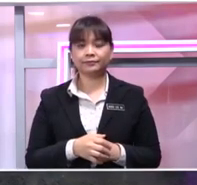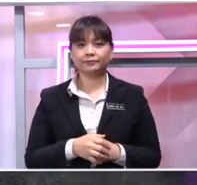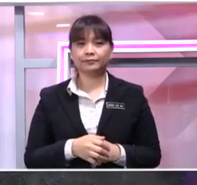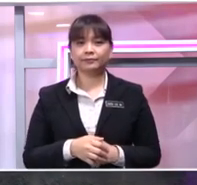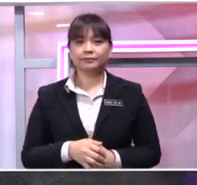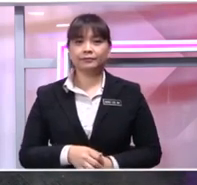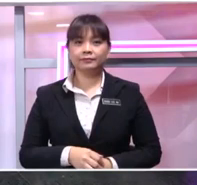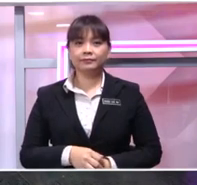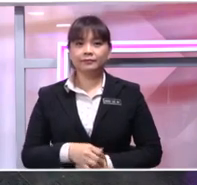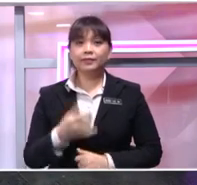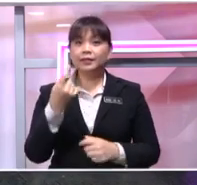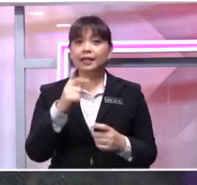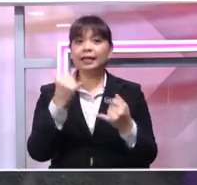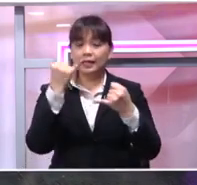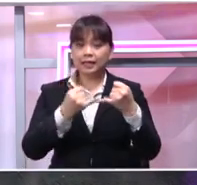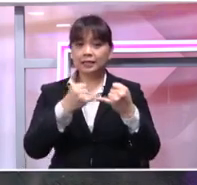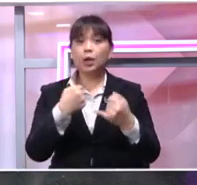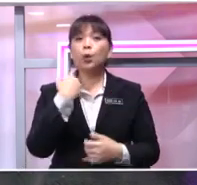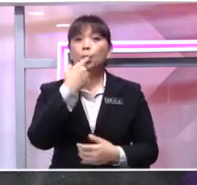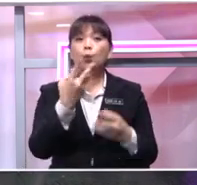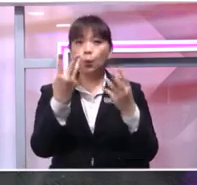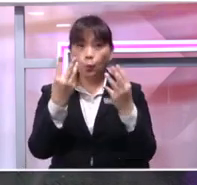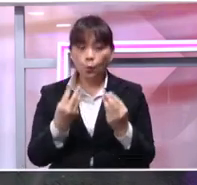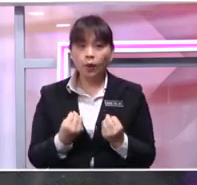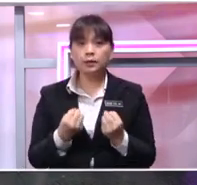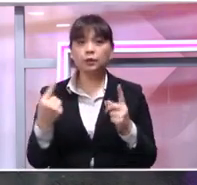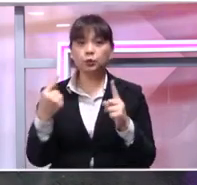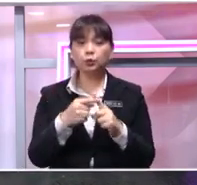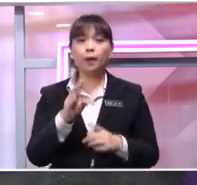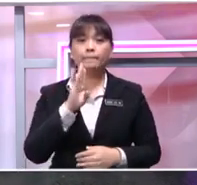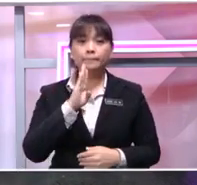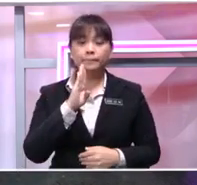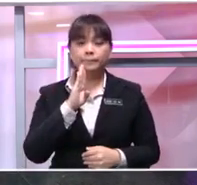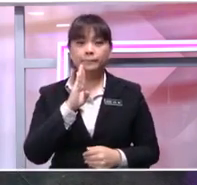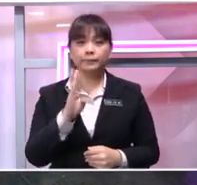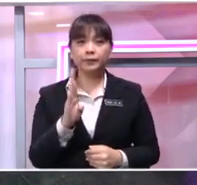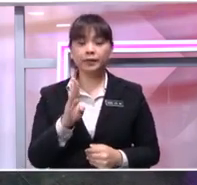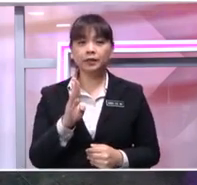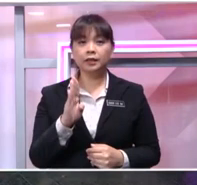the last one. Who wants to be the hero for the last one? Yep,